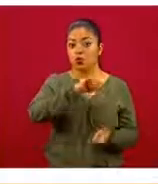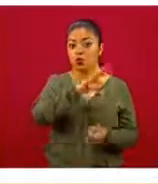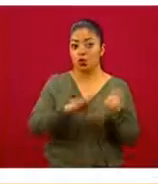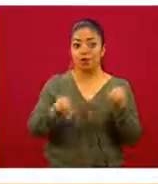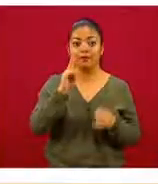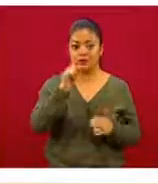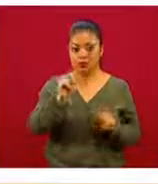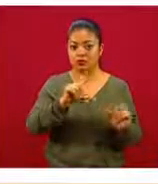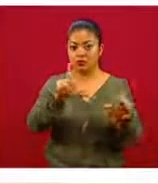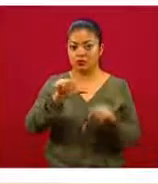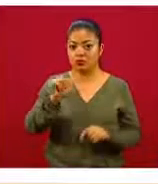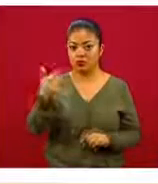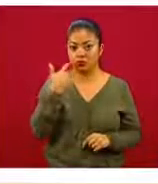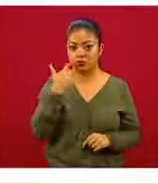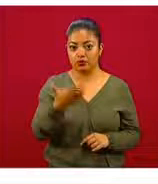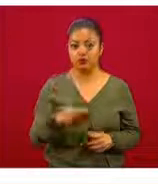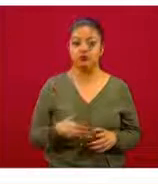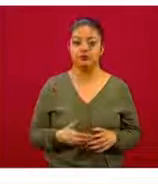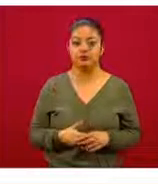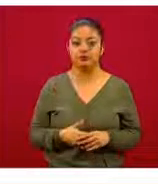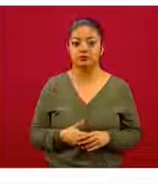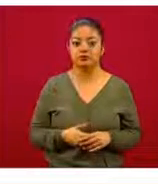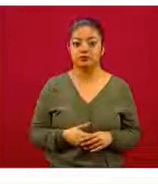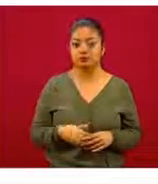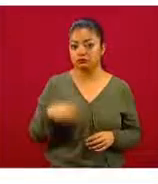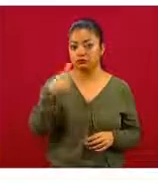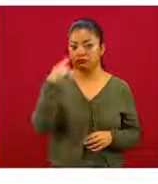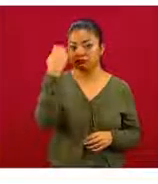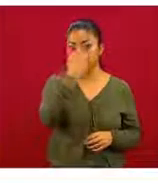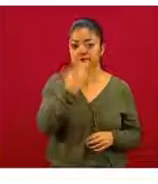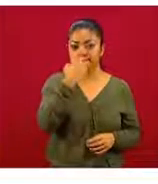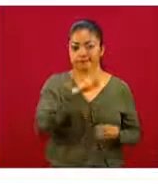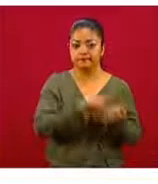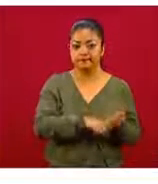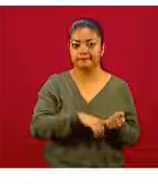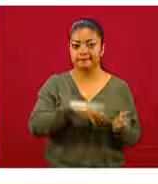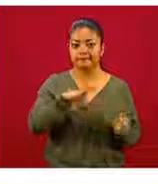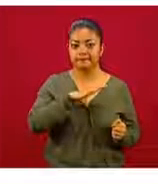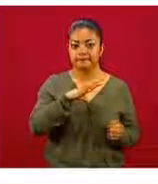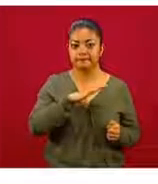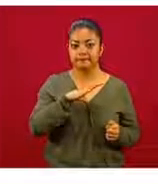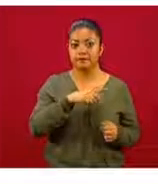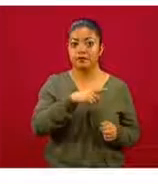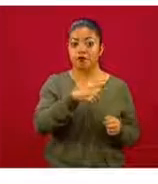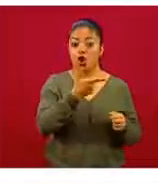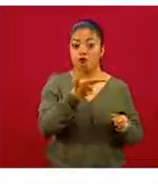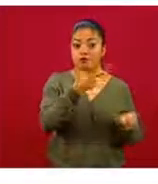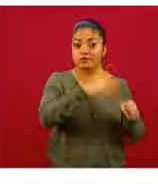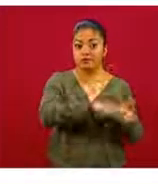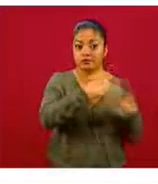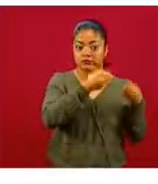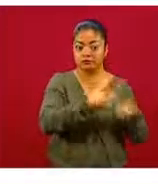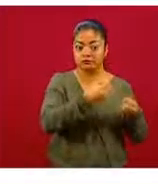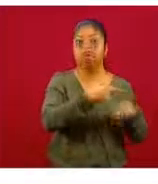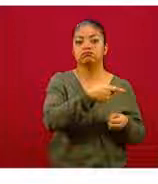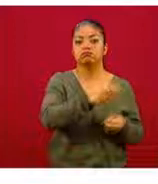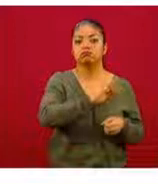reporting statistics institutions. Here we see distribution